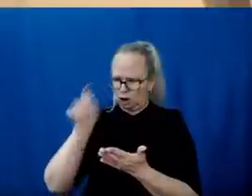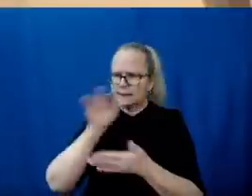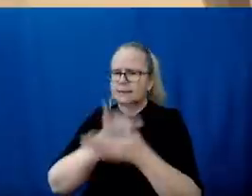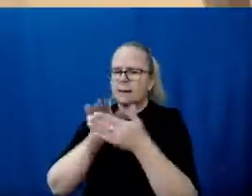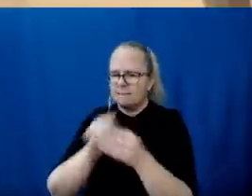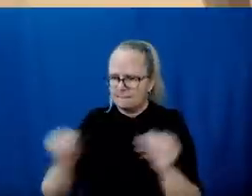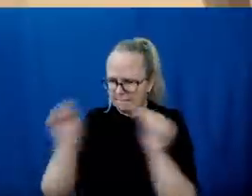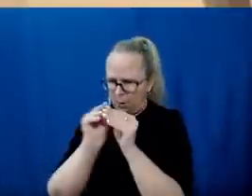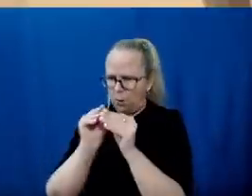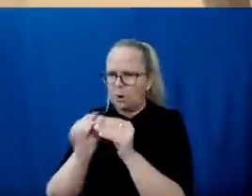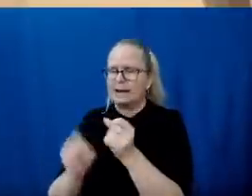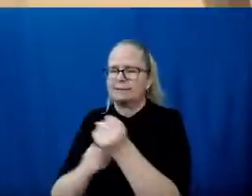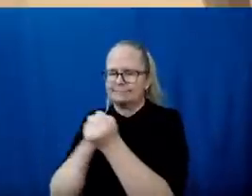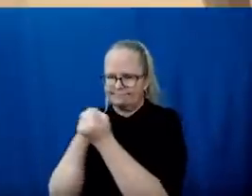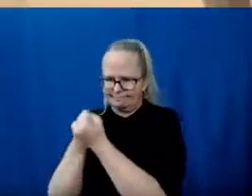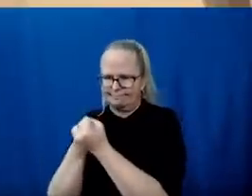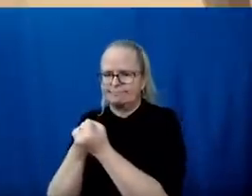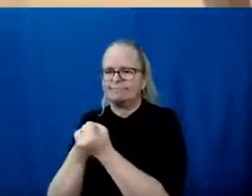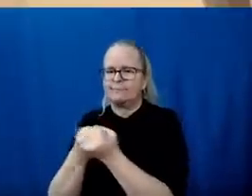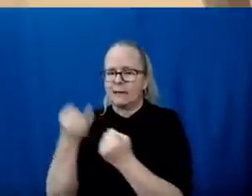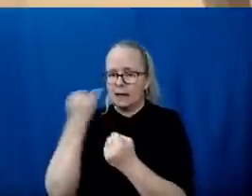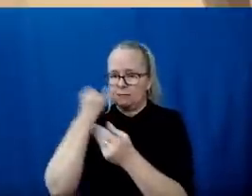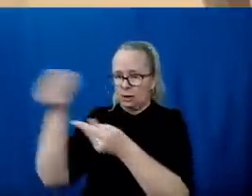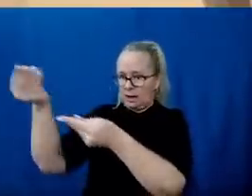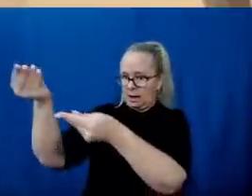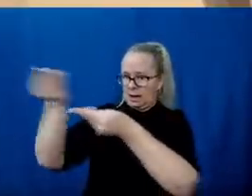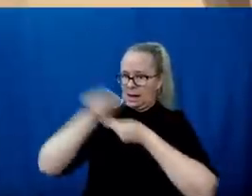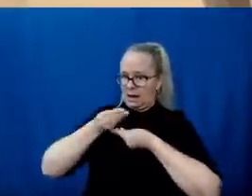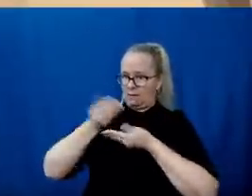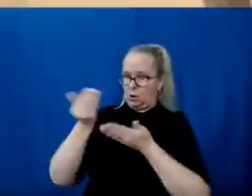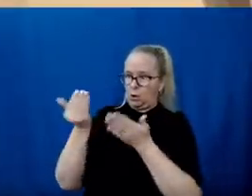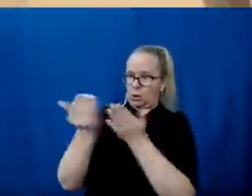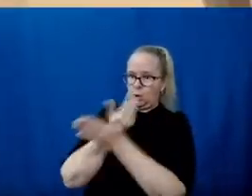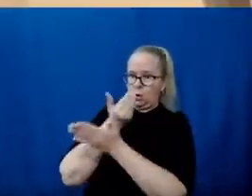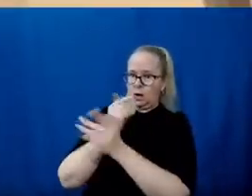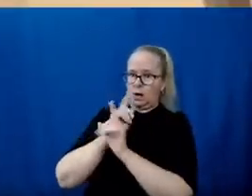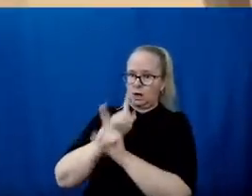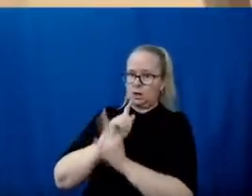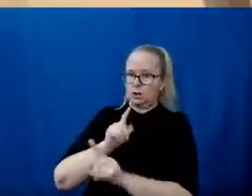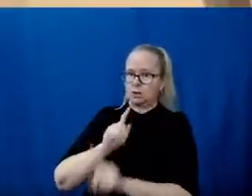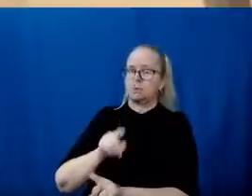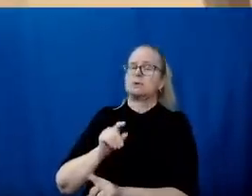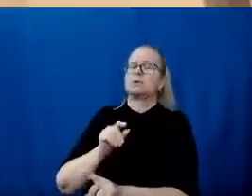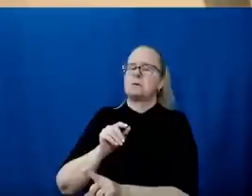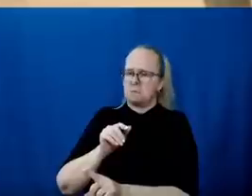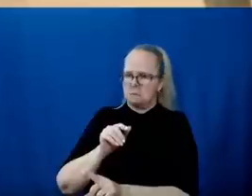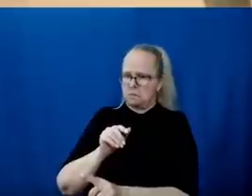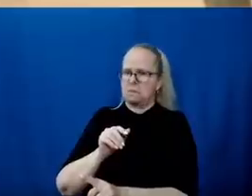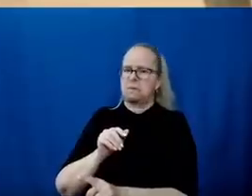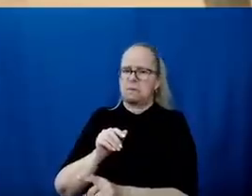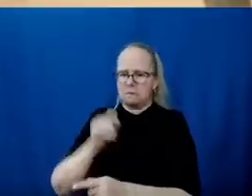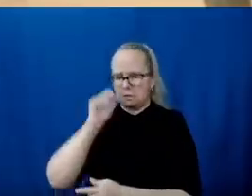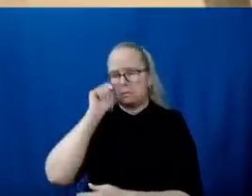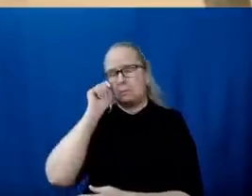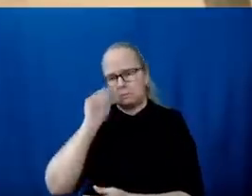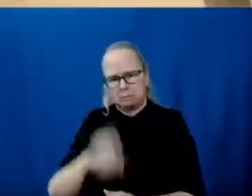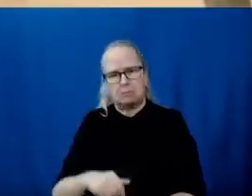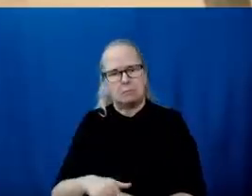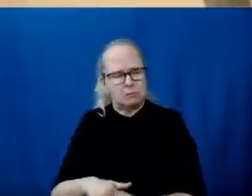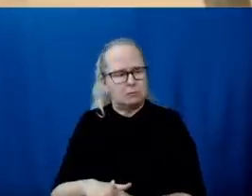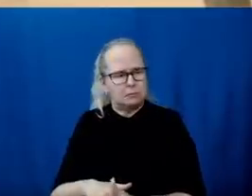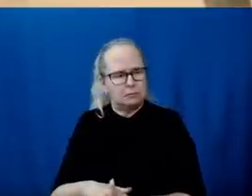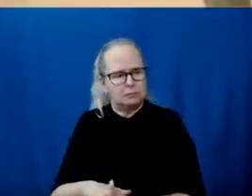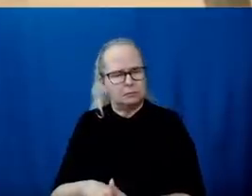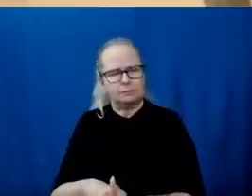promulgated and supported, because it gives you novel answers to what otherwise would